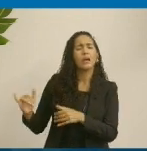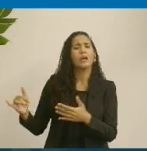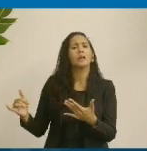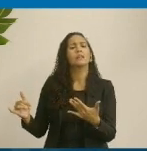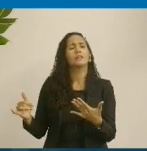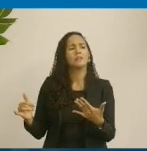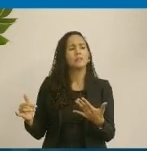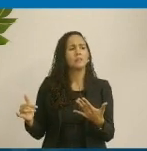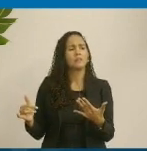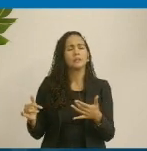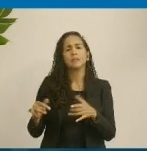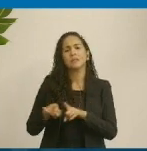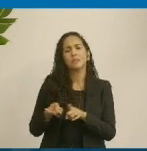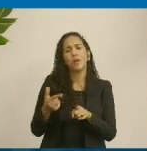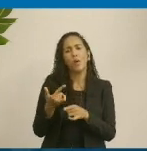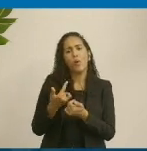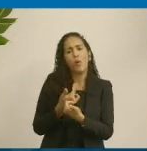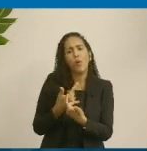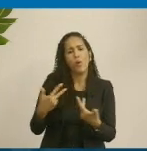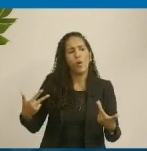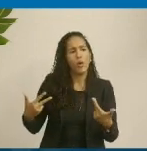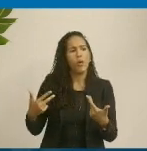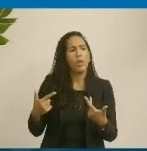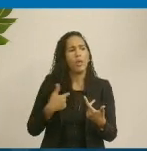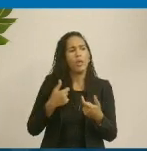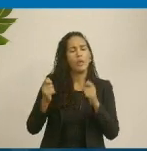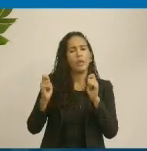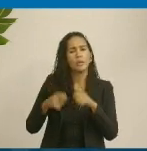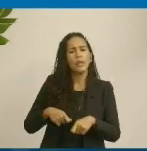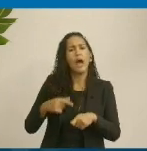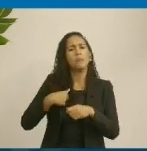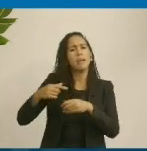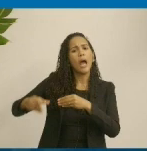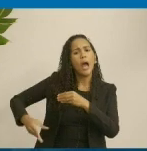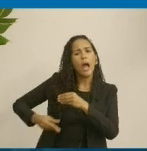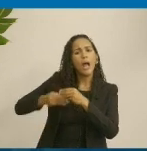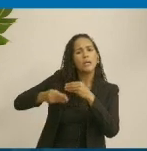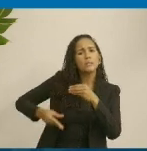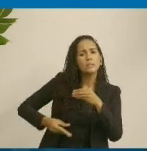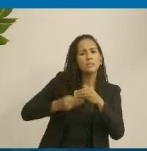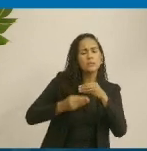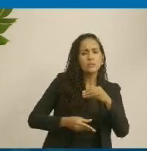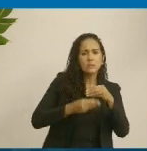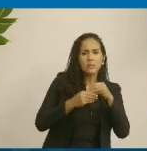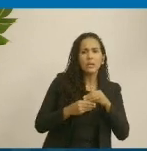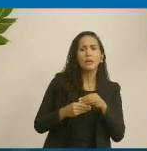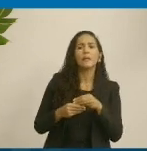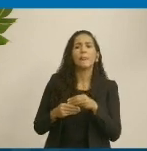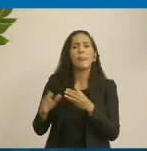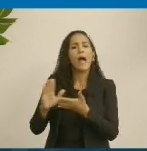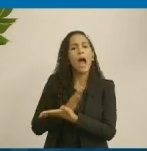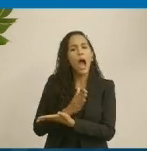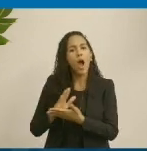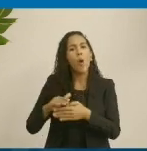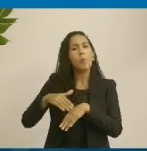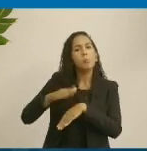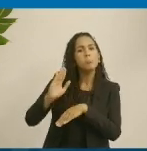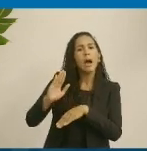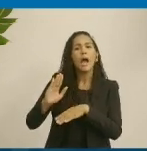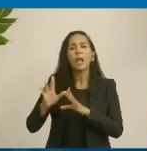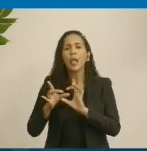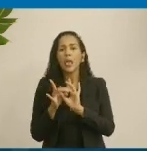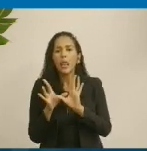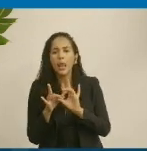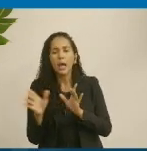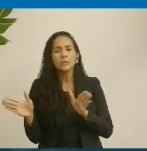know, maybe they can be integrated. You know, some of them, of course, are more accessible in the LMIC settings. Some may be less.